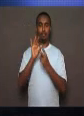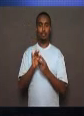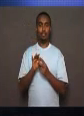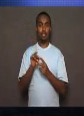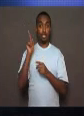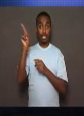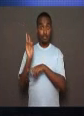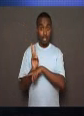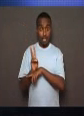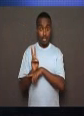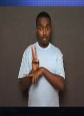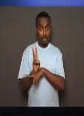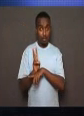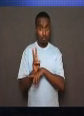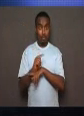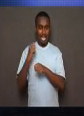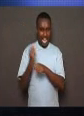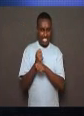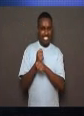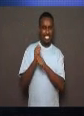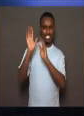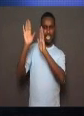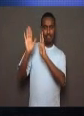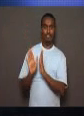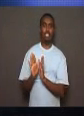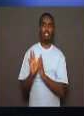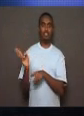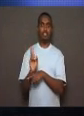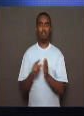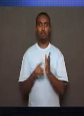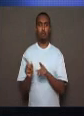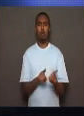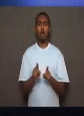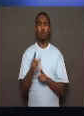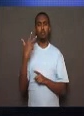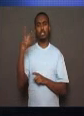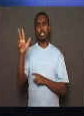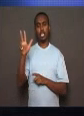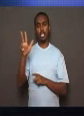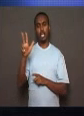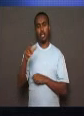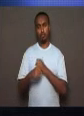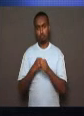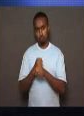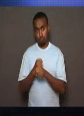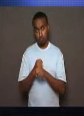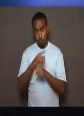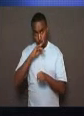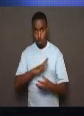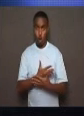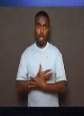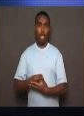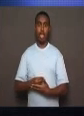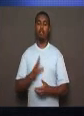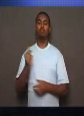Super 8 is an action-adventure film about a 13-year-old boy named Joe who